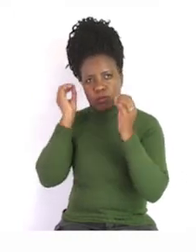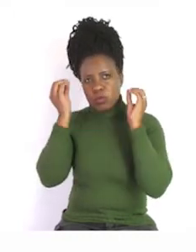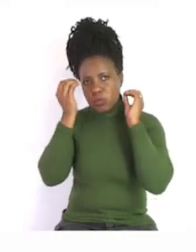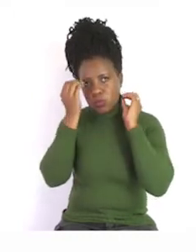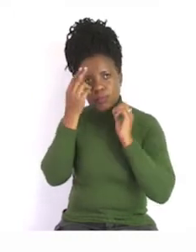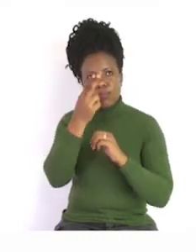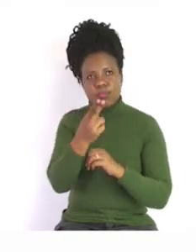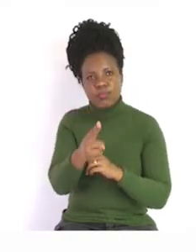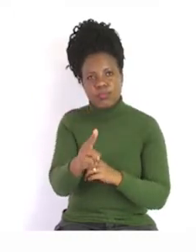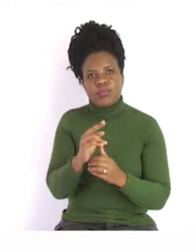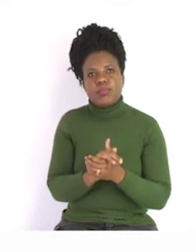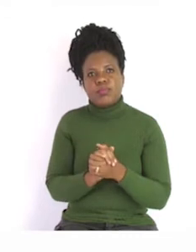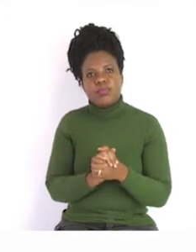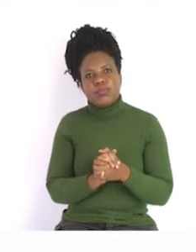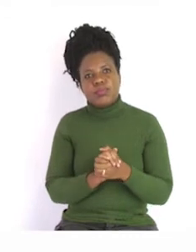Let's go to the next page.